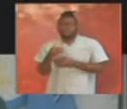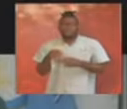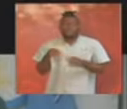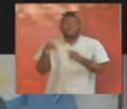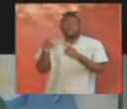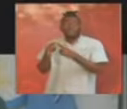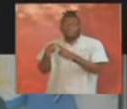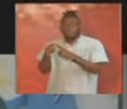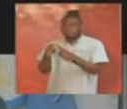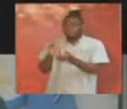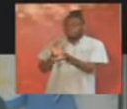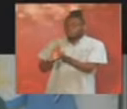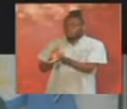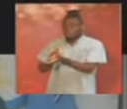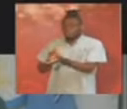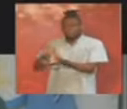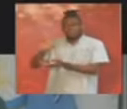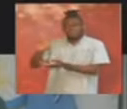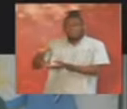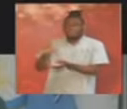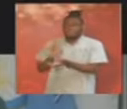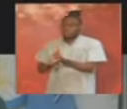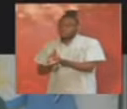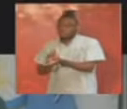Dr. Richards, Dr. Hines, and Dr.